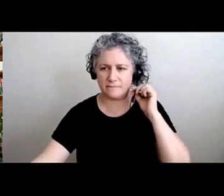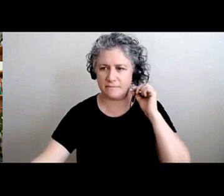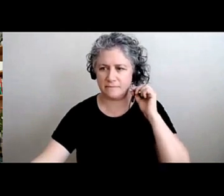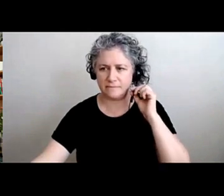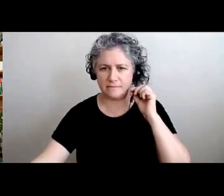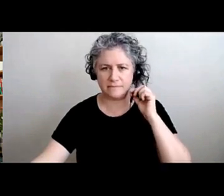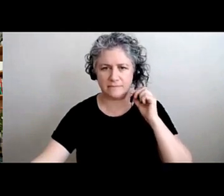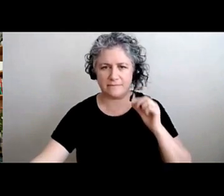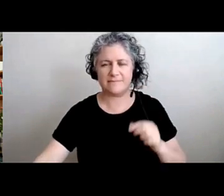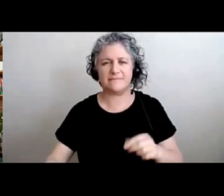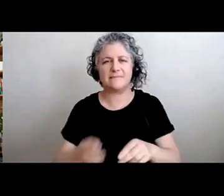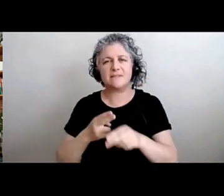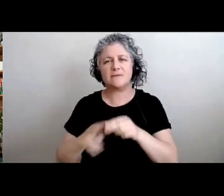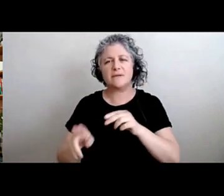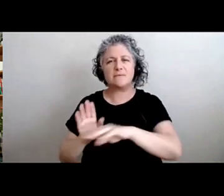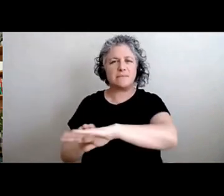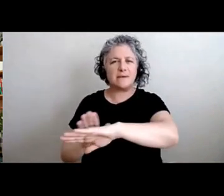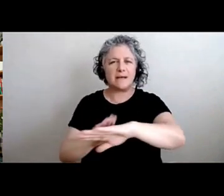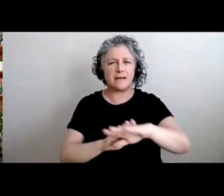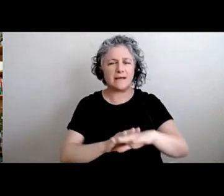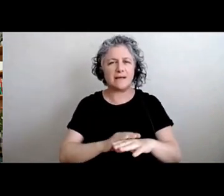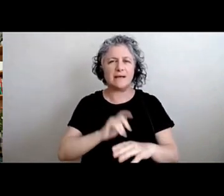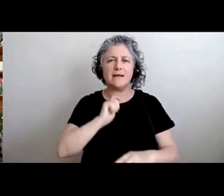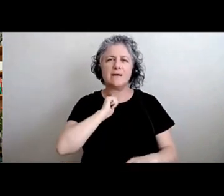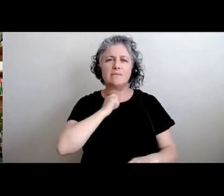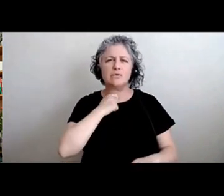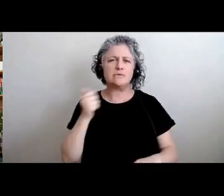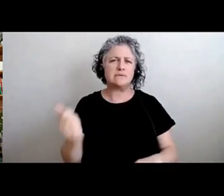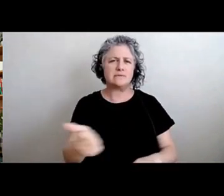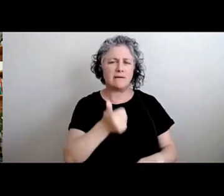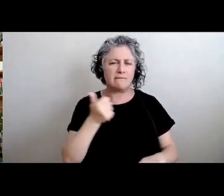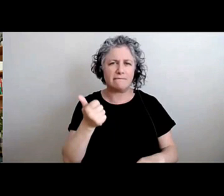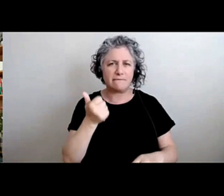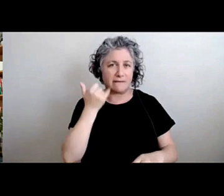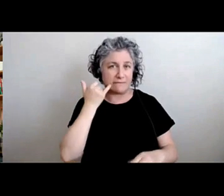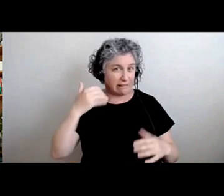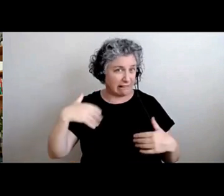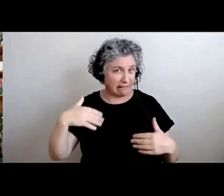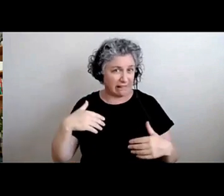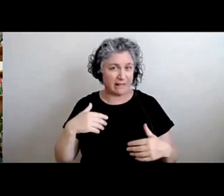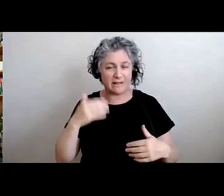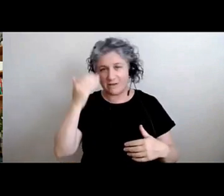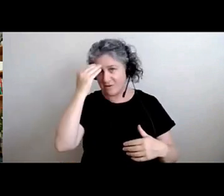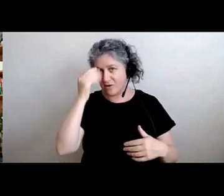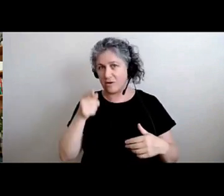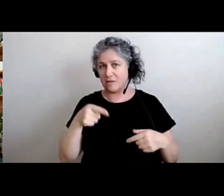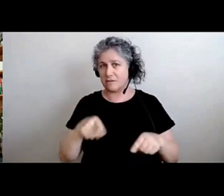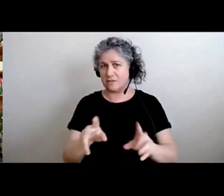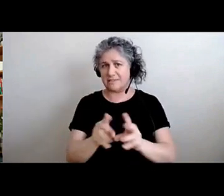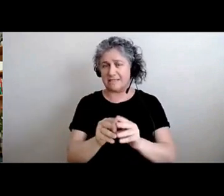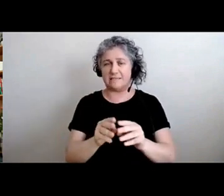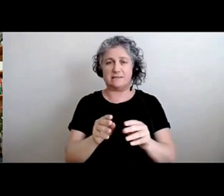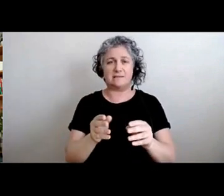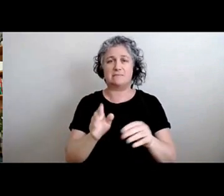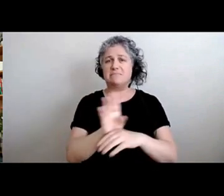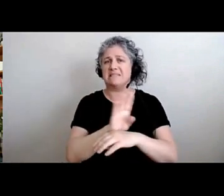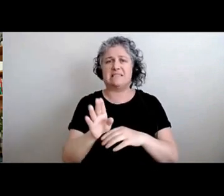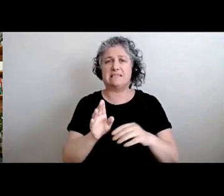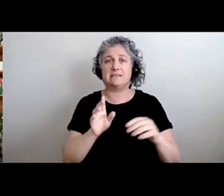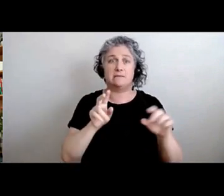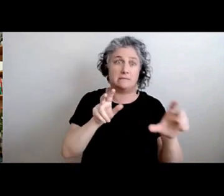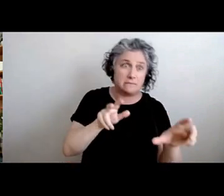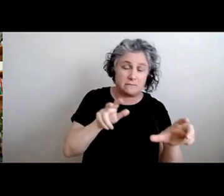Again, quick reminder for everyone, mute yourself if you haven't done so yet. We know you're in the sessions, you're doing different things. So of course there will